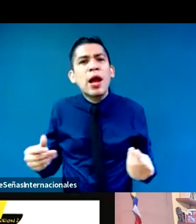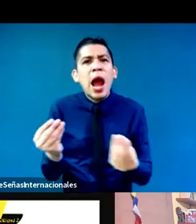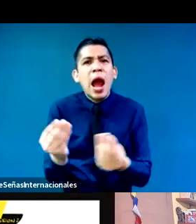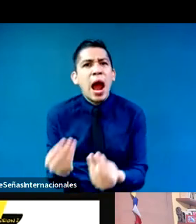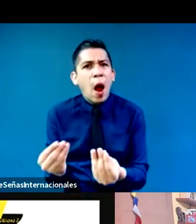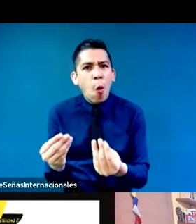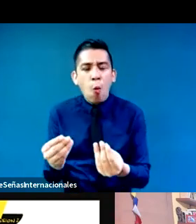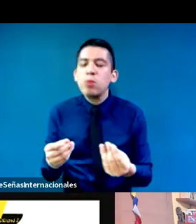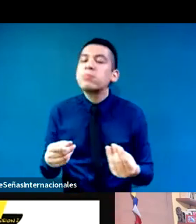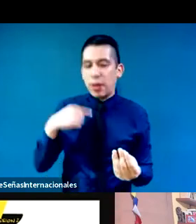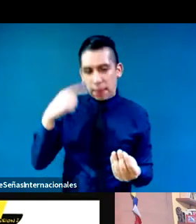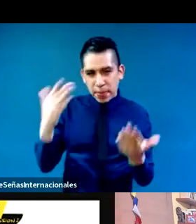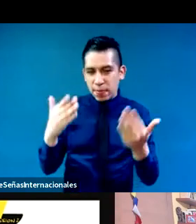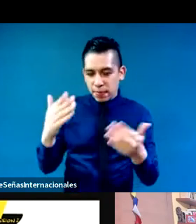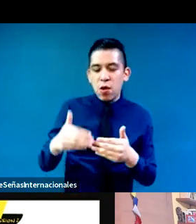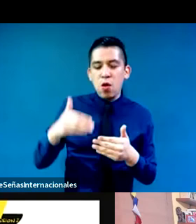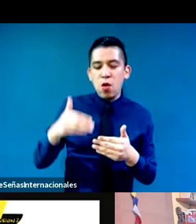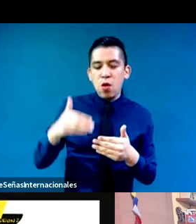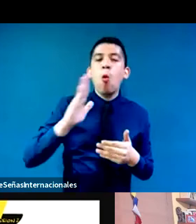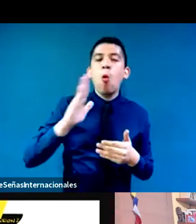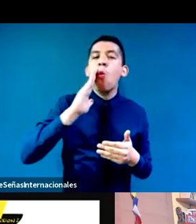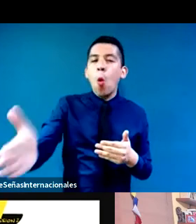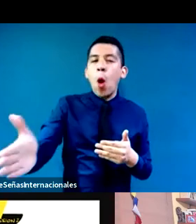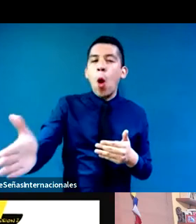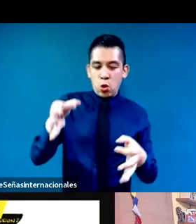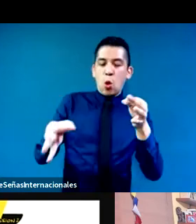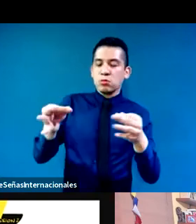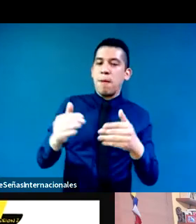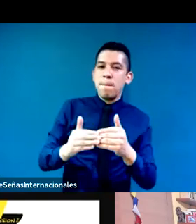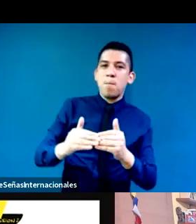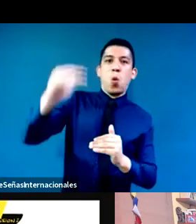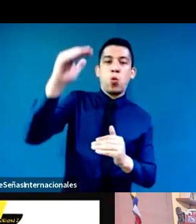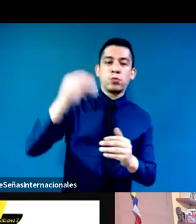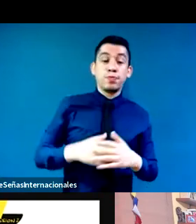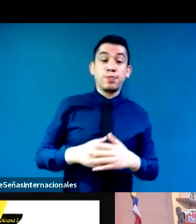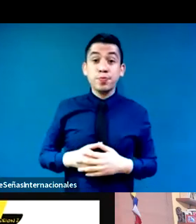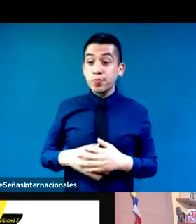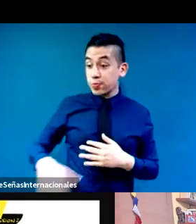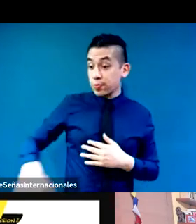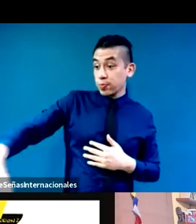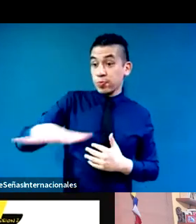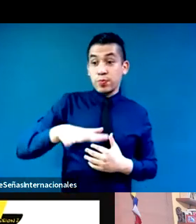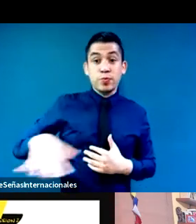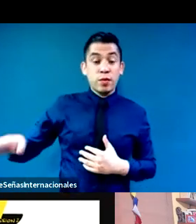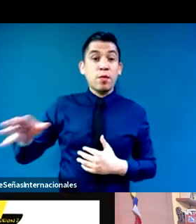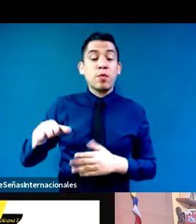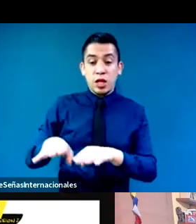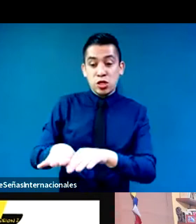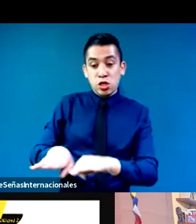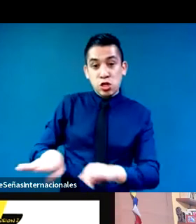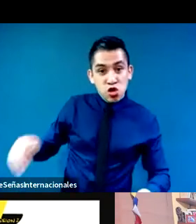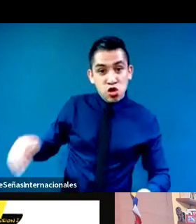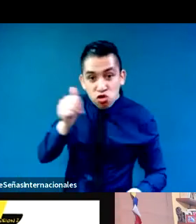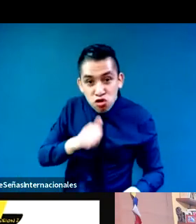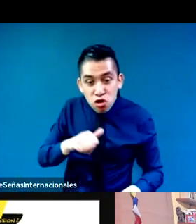briefly describe why we need to act now and how the Action Coalition can help achieve gender equitable economies by